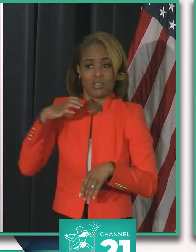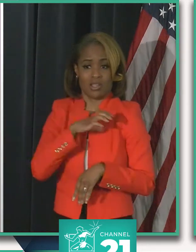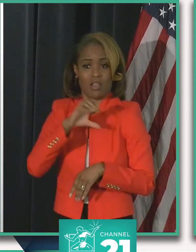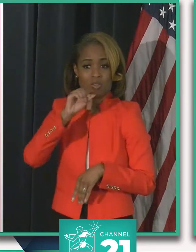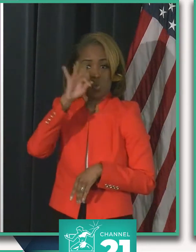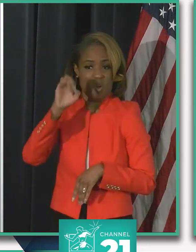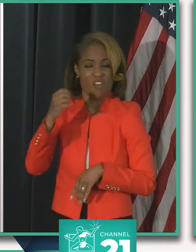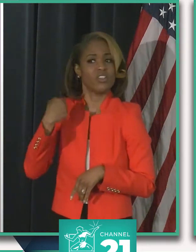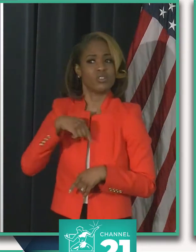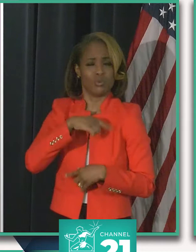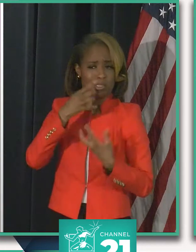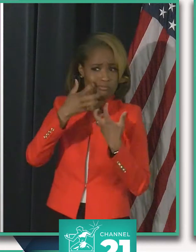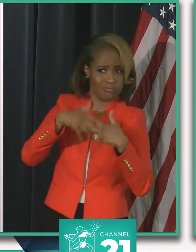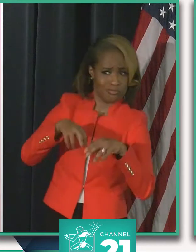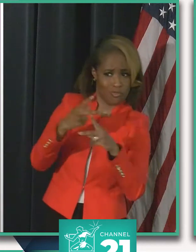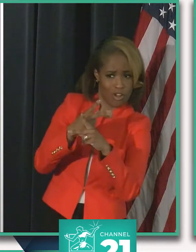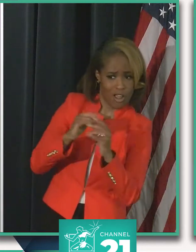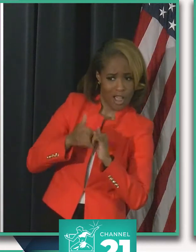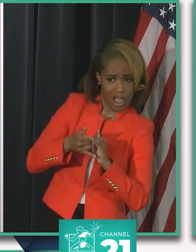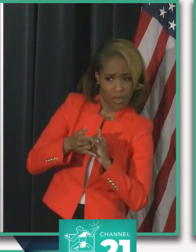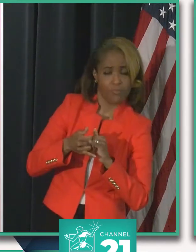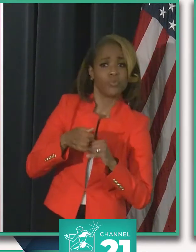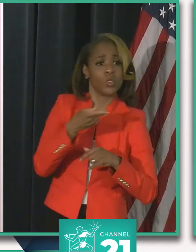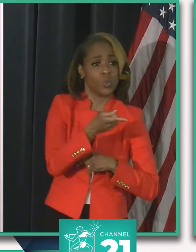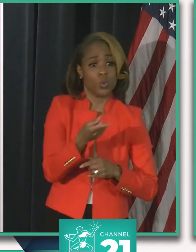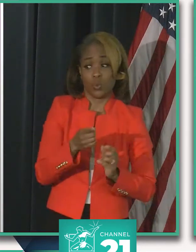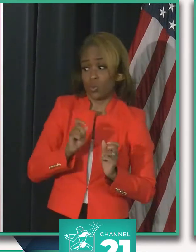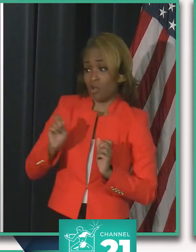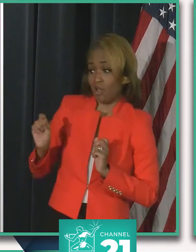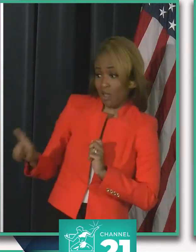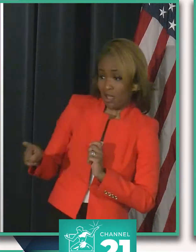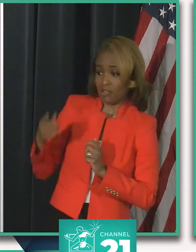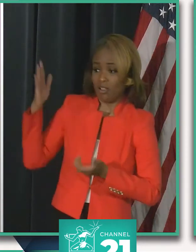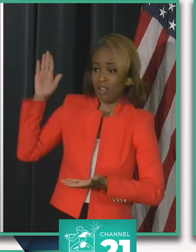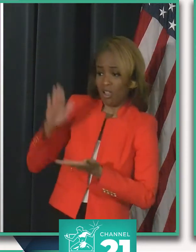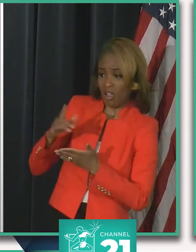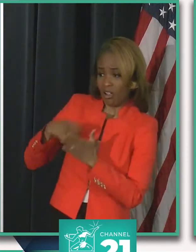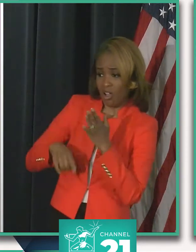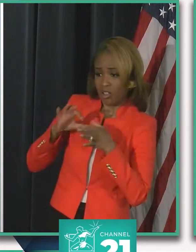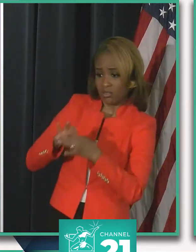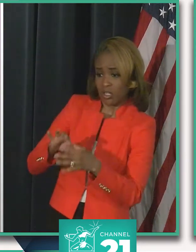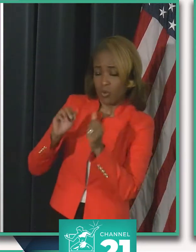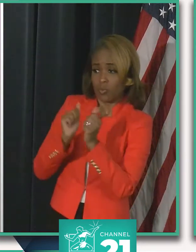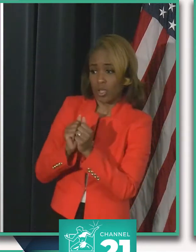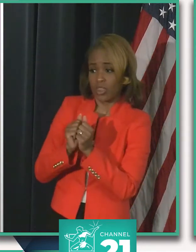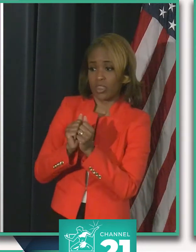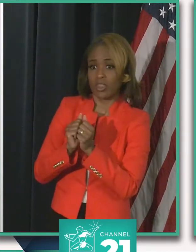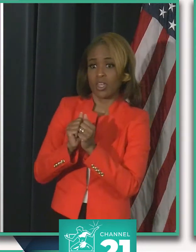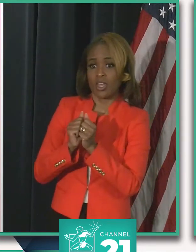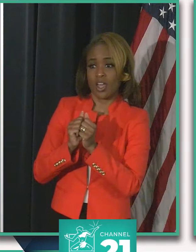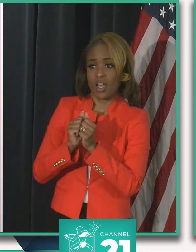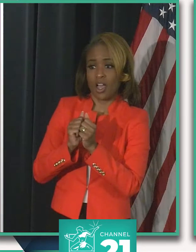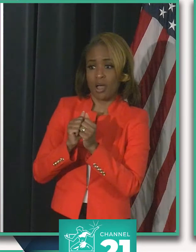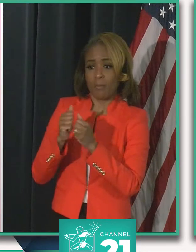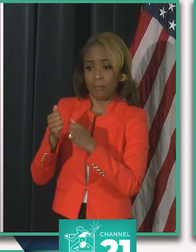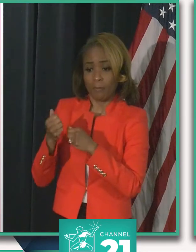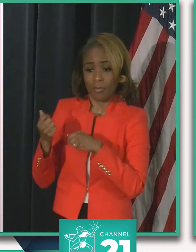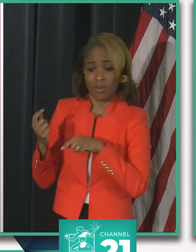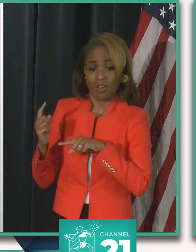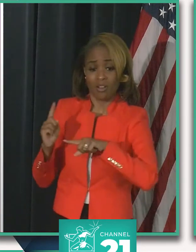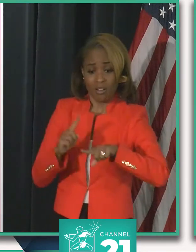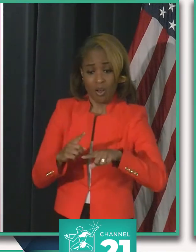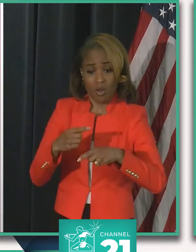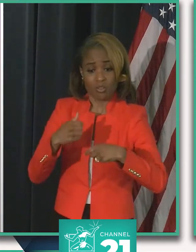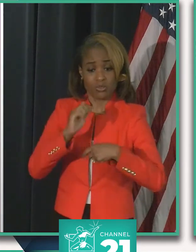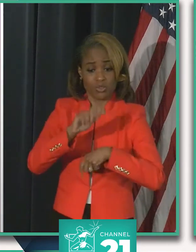You asked that you reduce the cost associated with coming onto that land to make